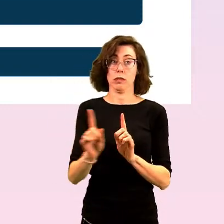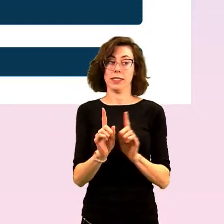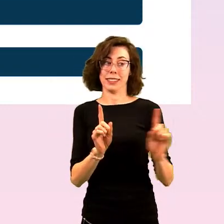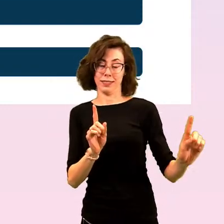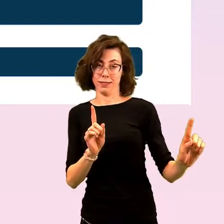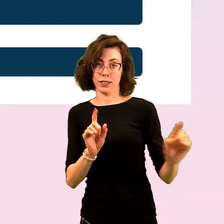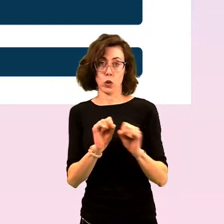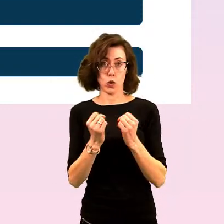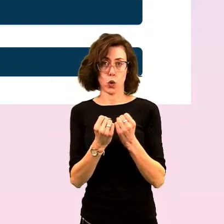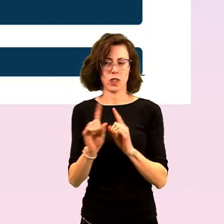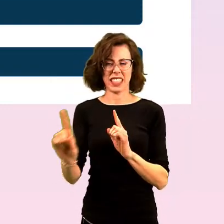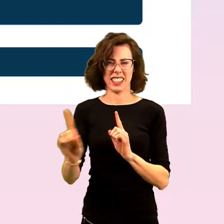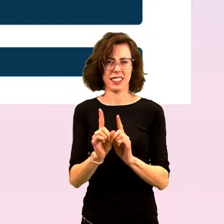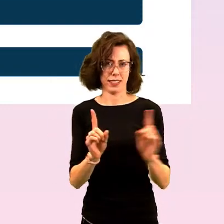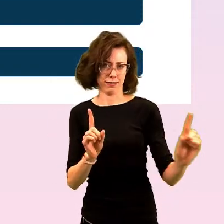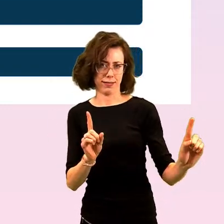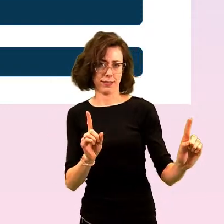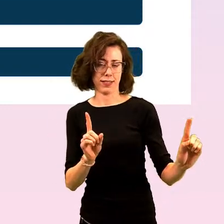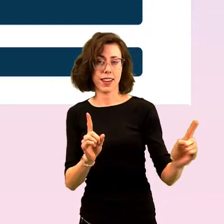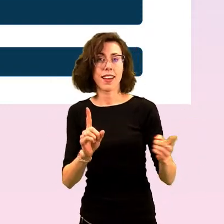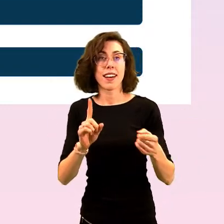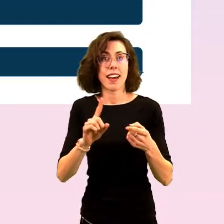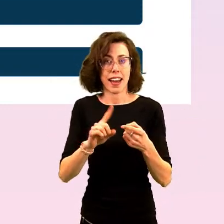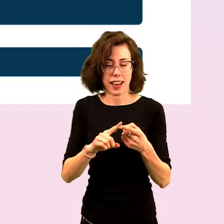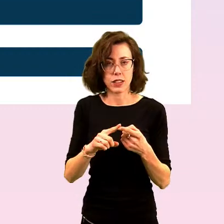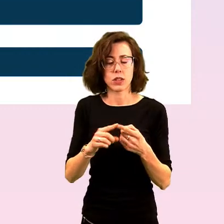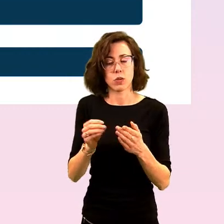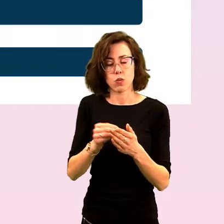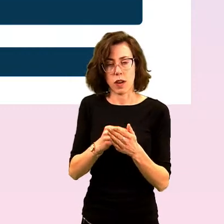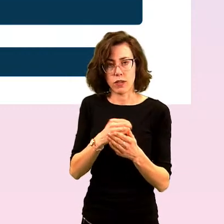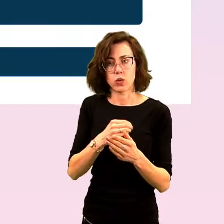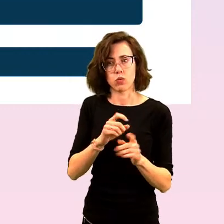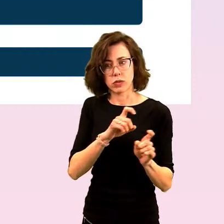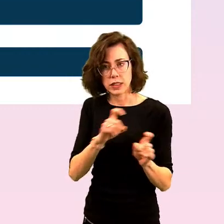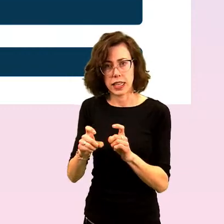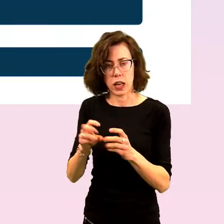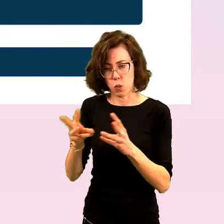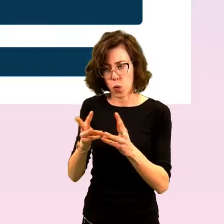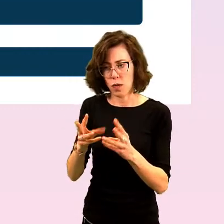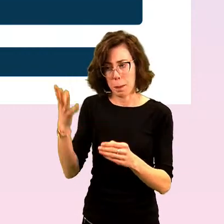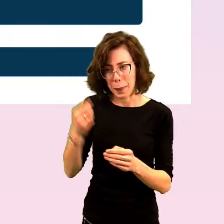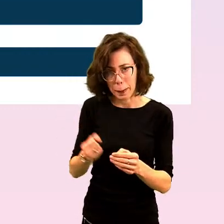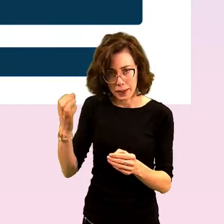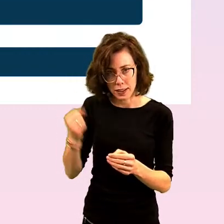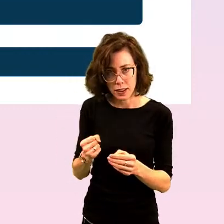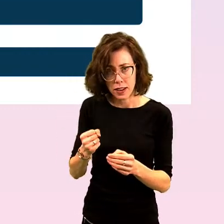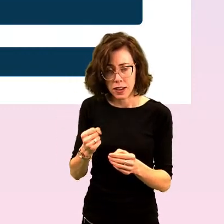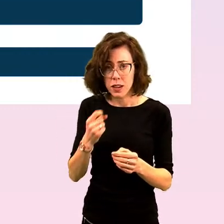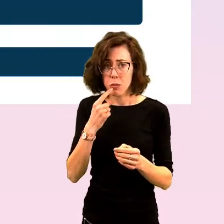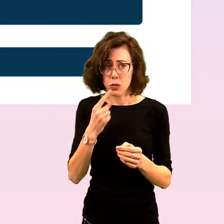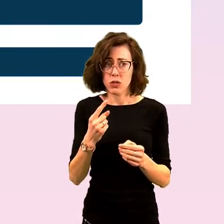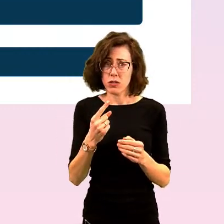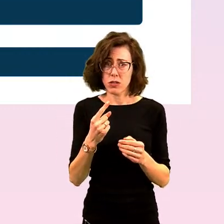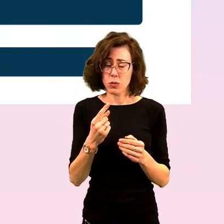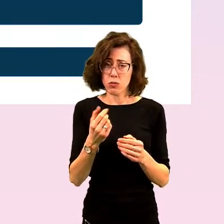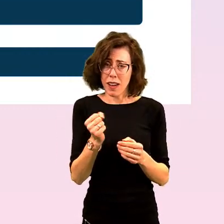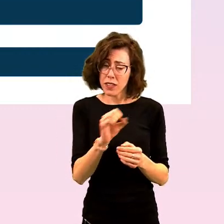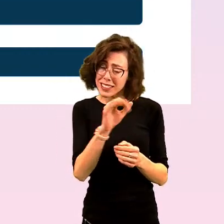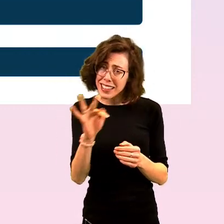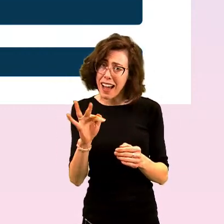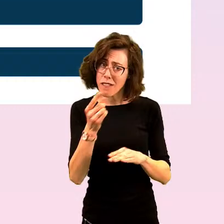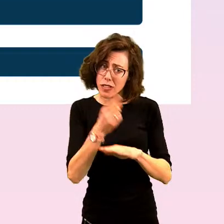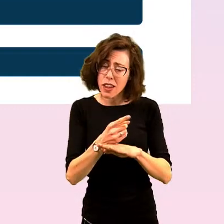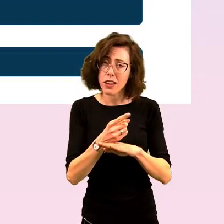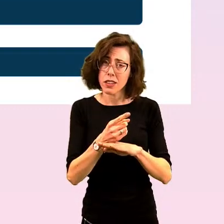also have to service all of the payments issues. But there are a core group of people who are still working on Intro services in terms